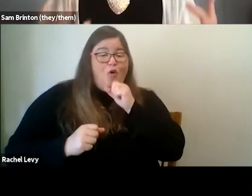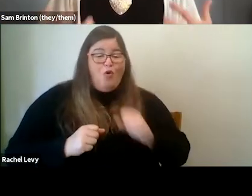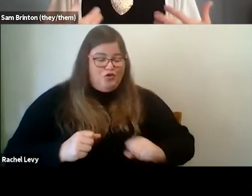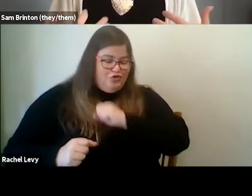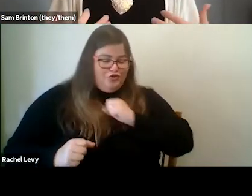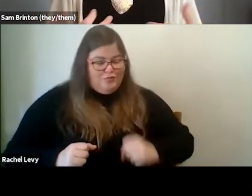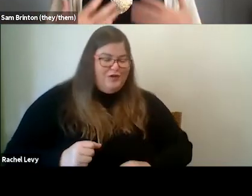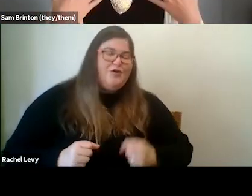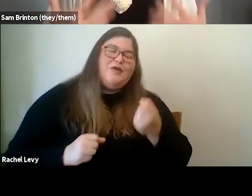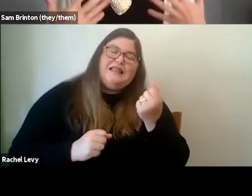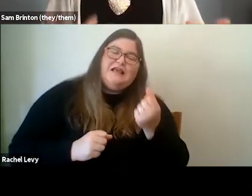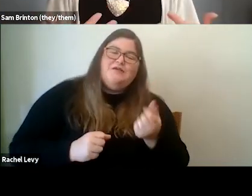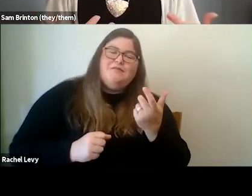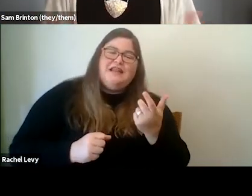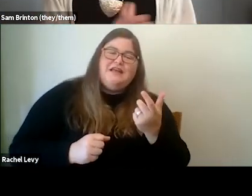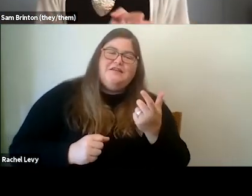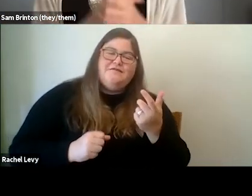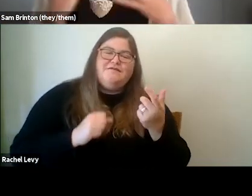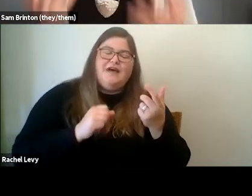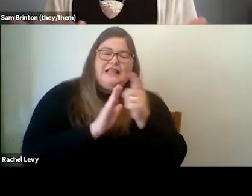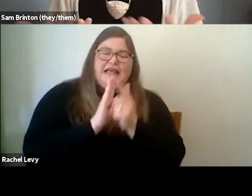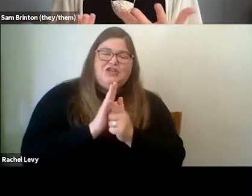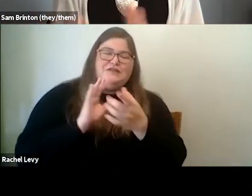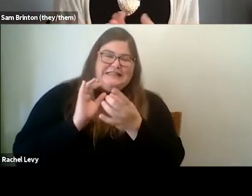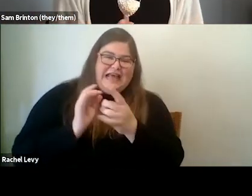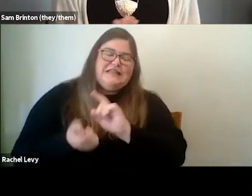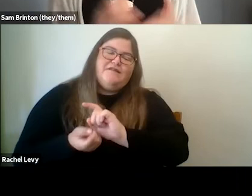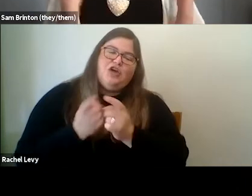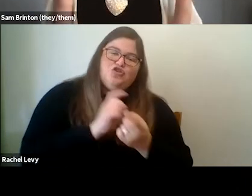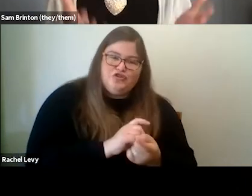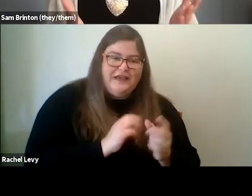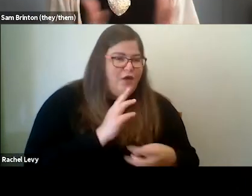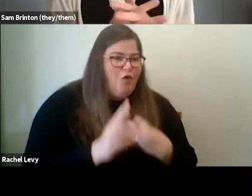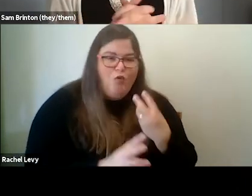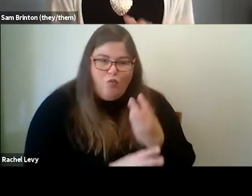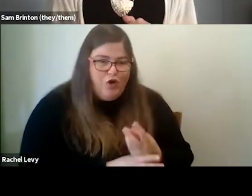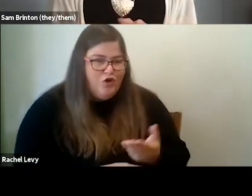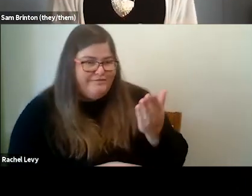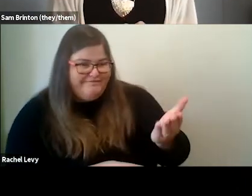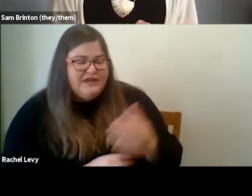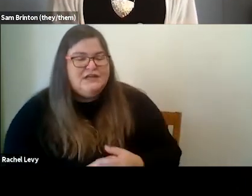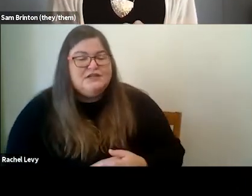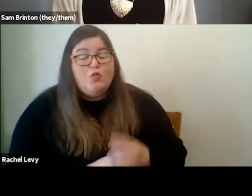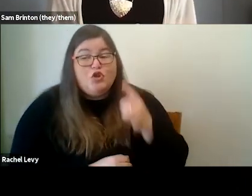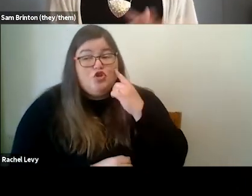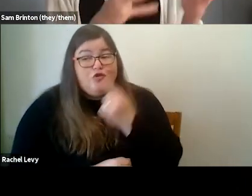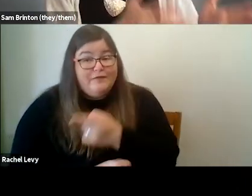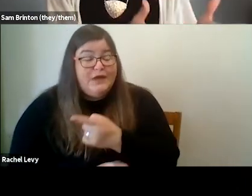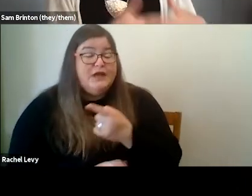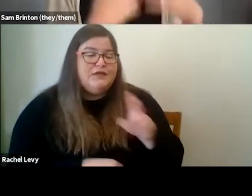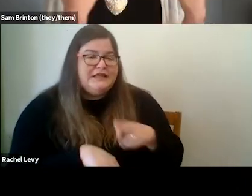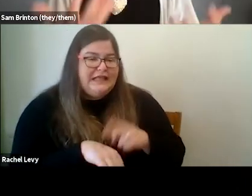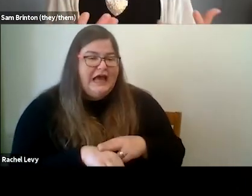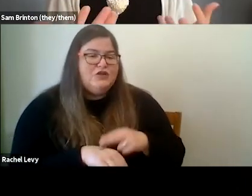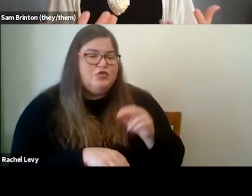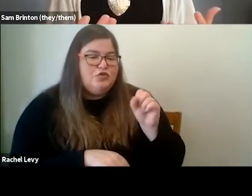of legislative text that has changed the world. What you heard from Richard McKeon, that the National Suicide Hotline Designation Act, and